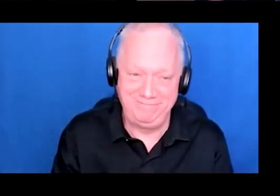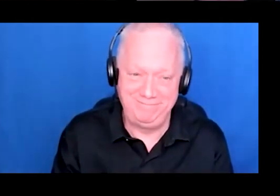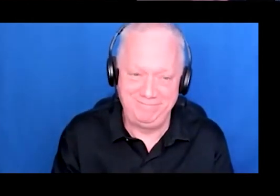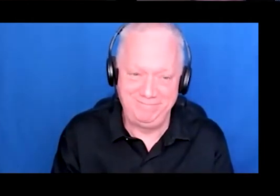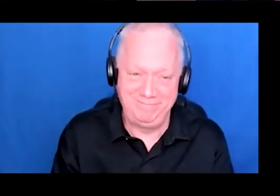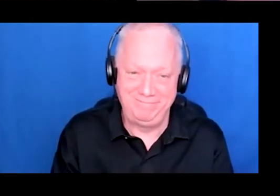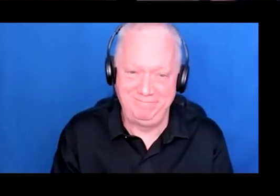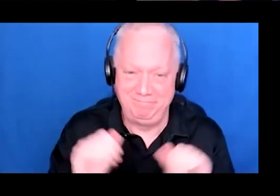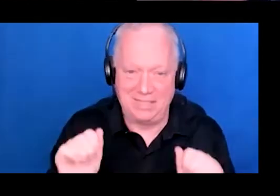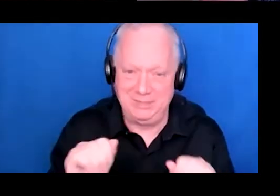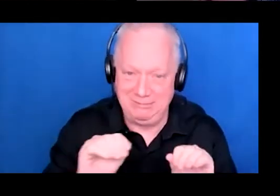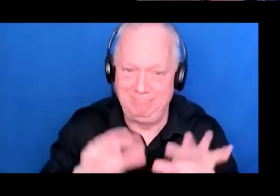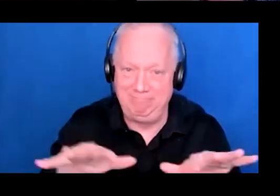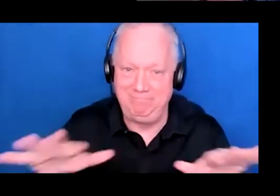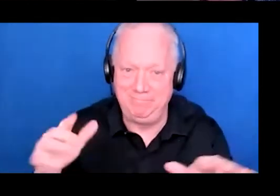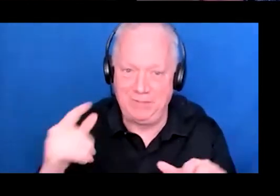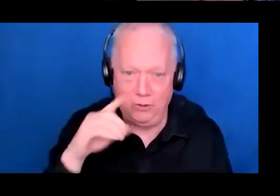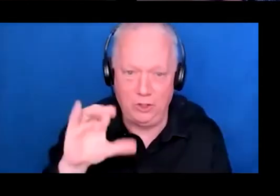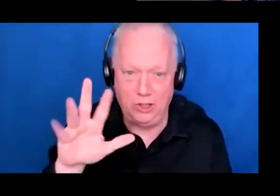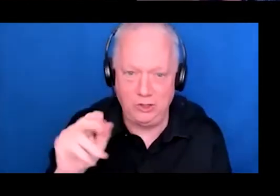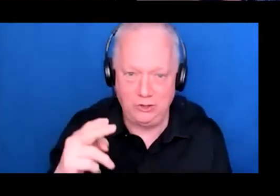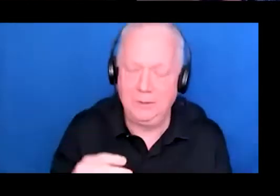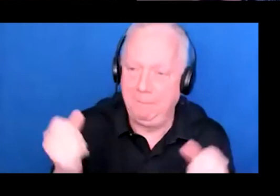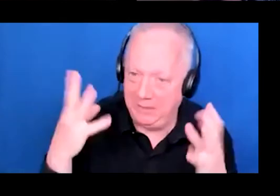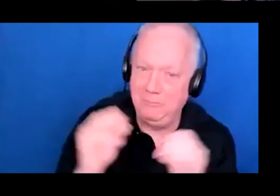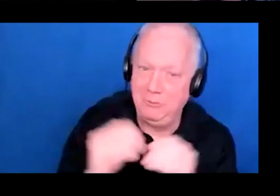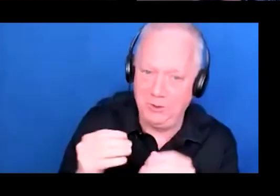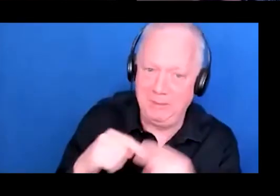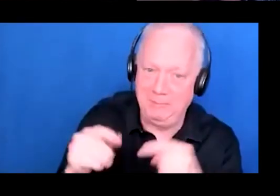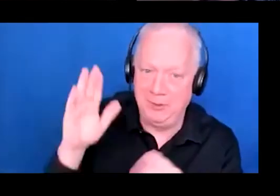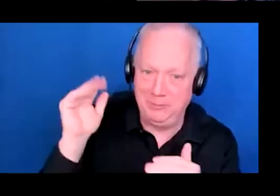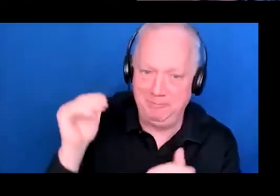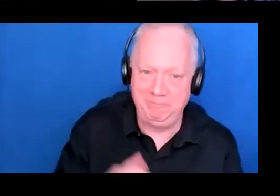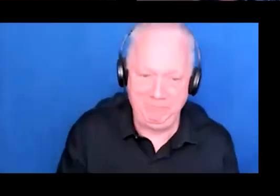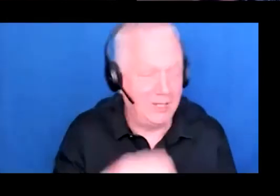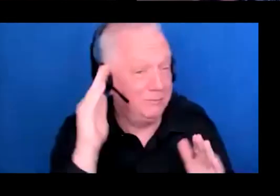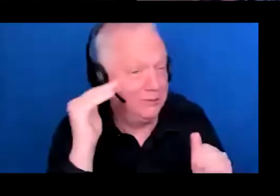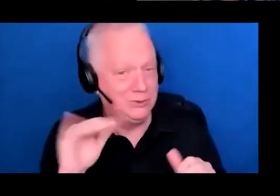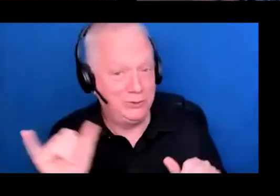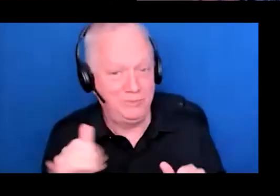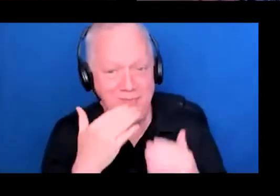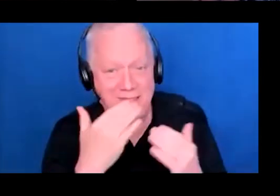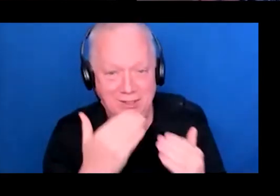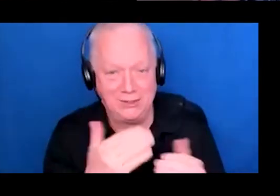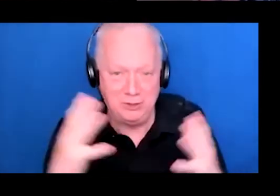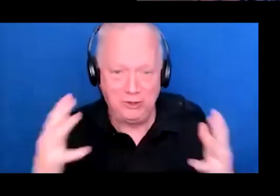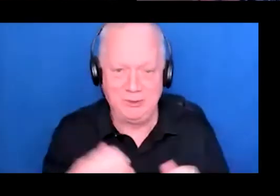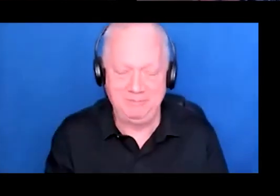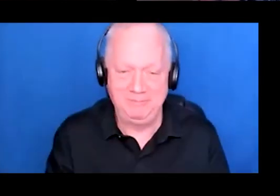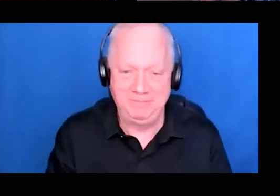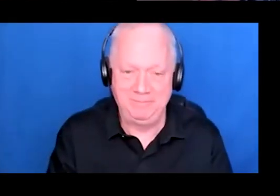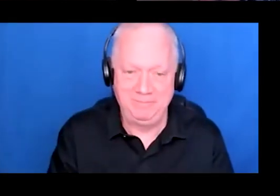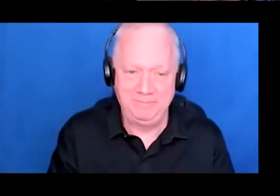The possibilities are still open for Crutch. Yeah, many more to come. I hope so. Well, thank you. Oh. Thank you so much